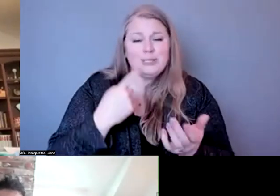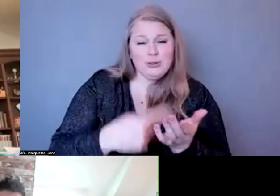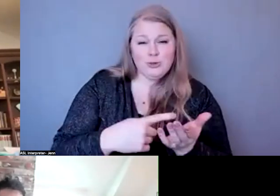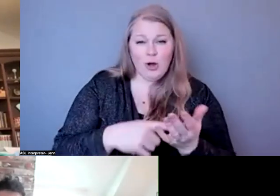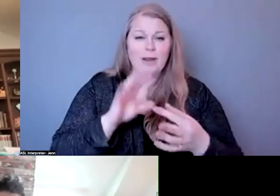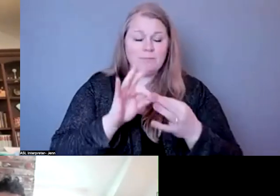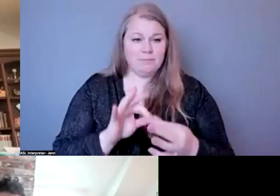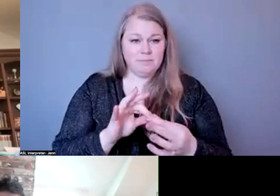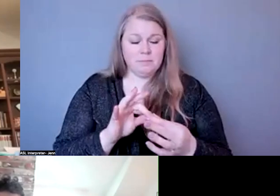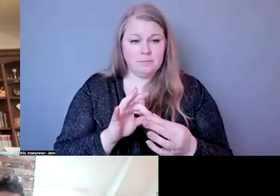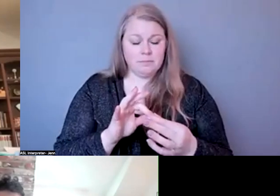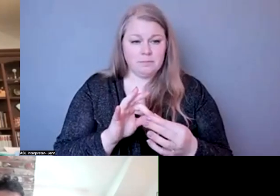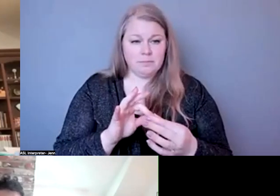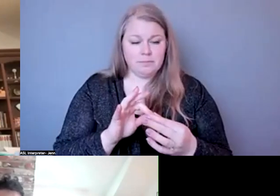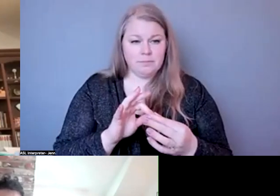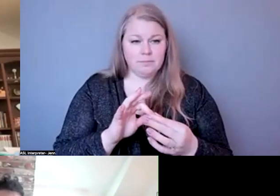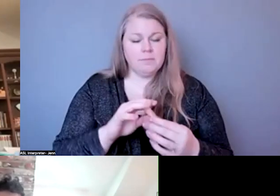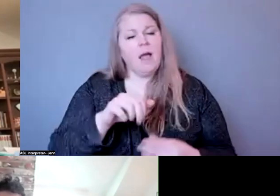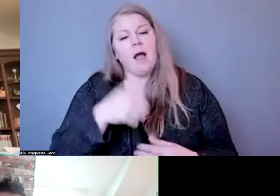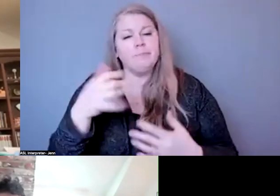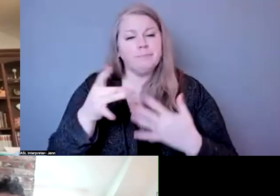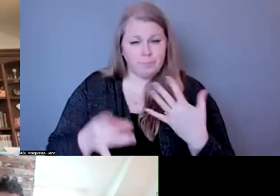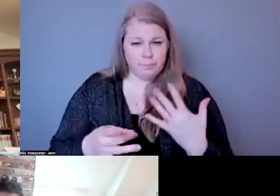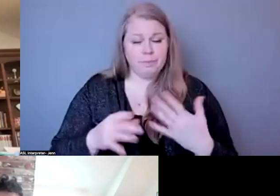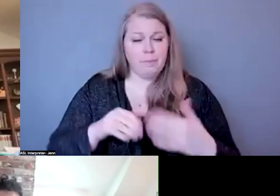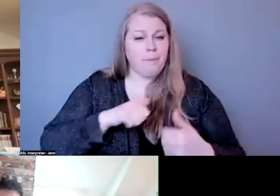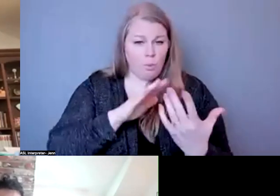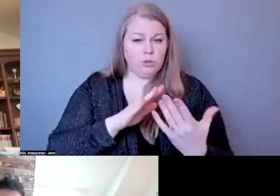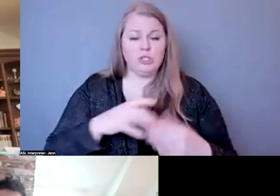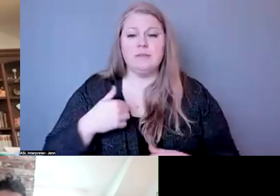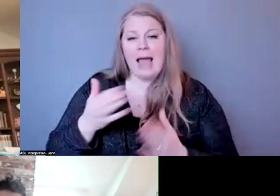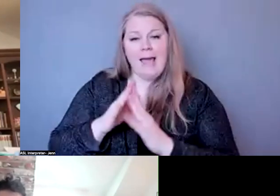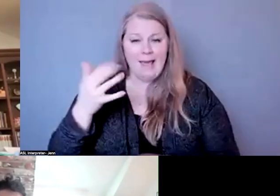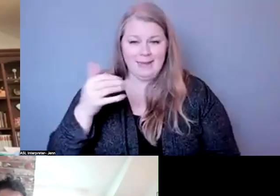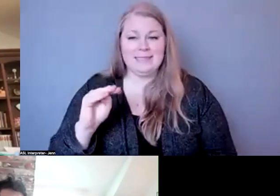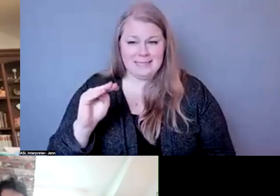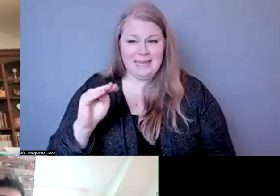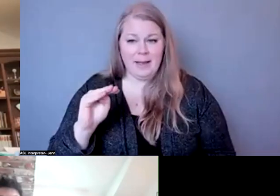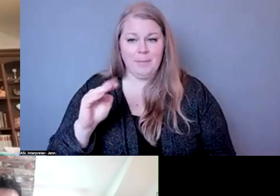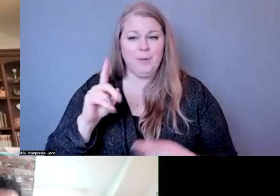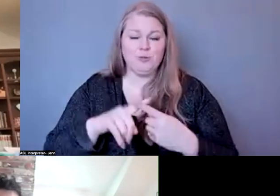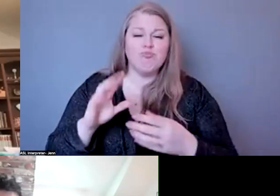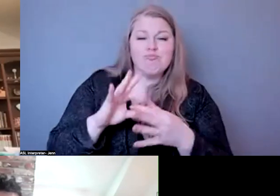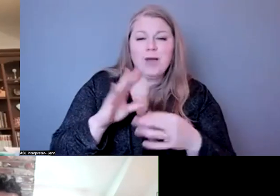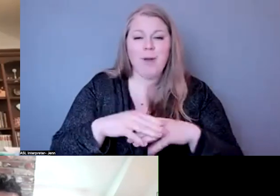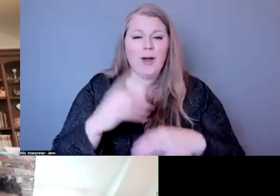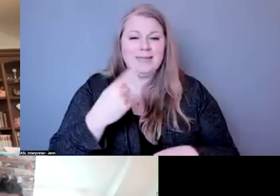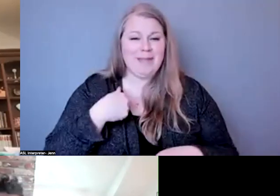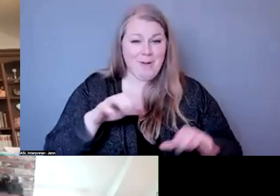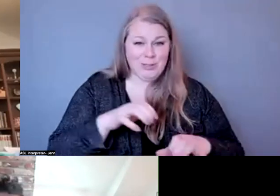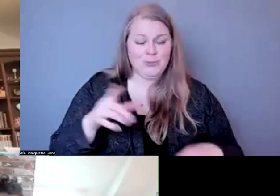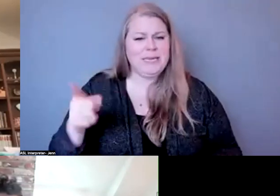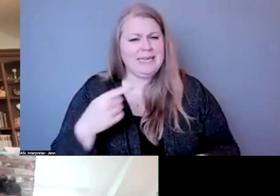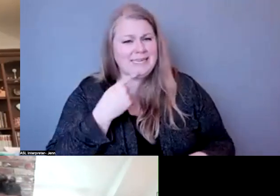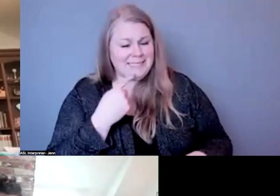about alternate approaches. And I had asked him to comment on something I was doing, and he had said that